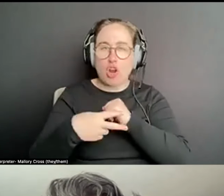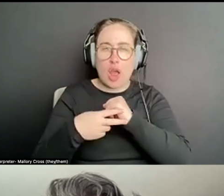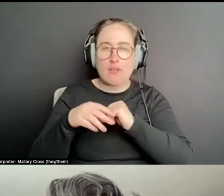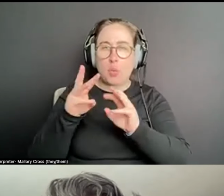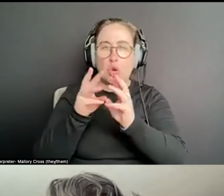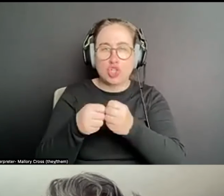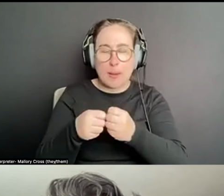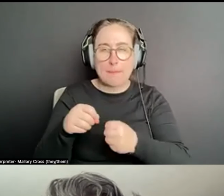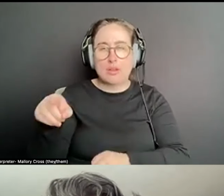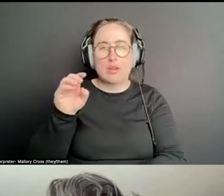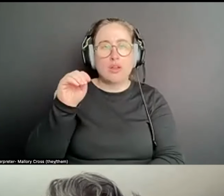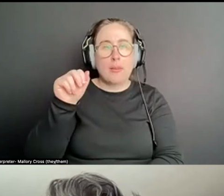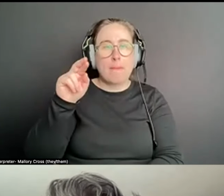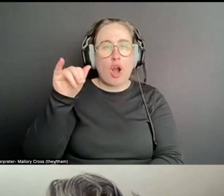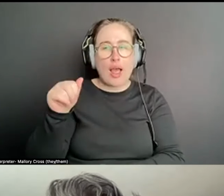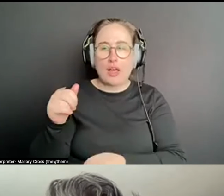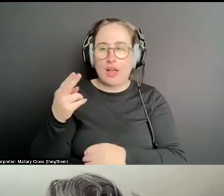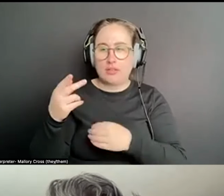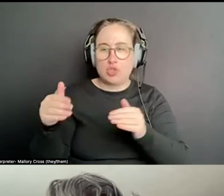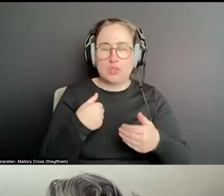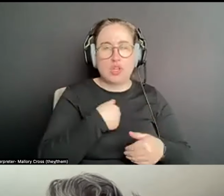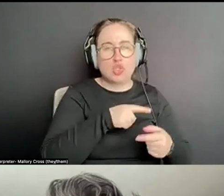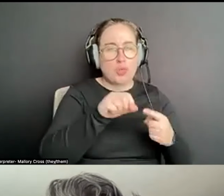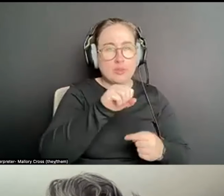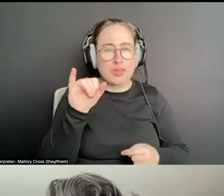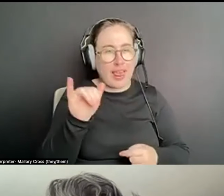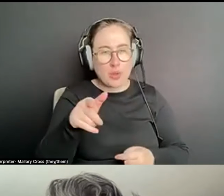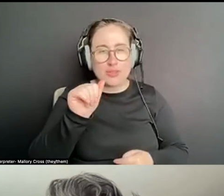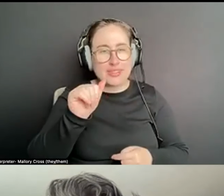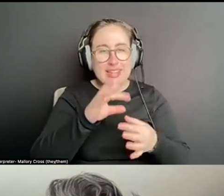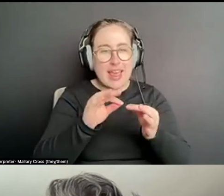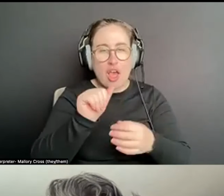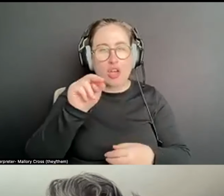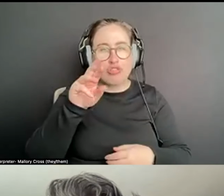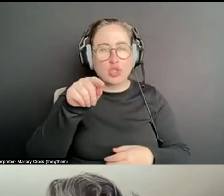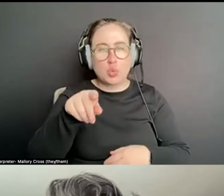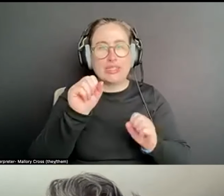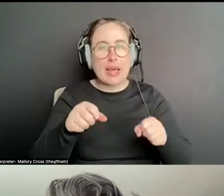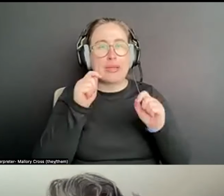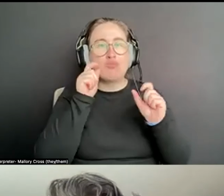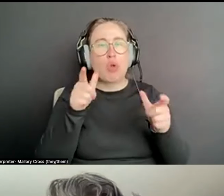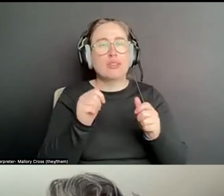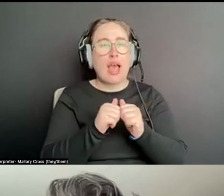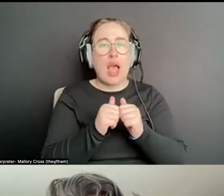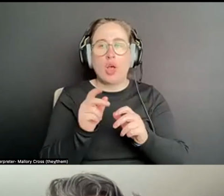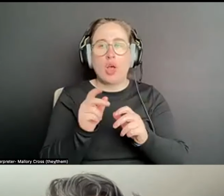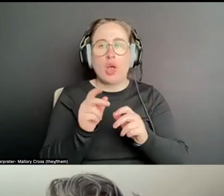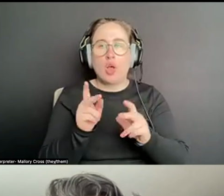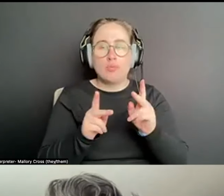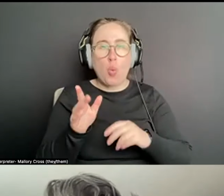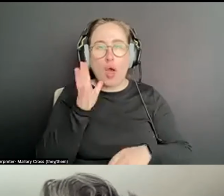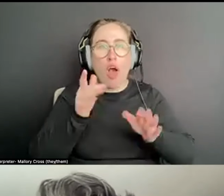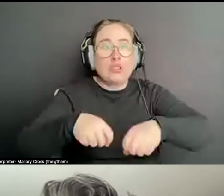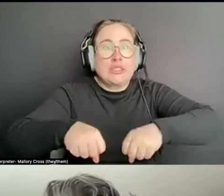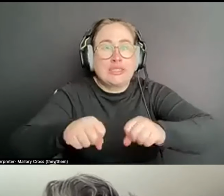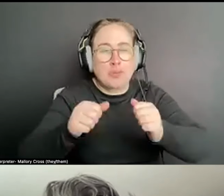touch with the Smithsonian. It's a lot like you were saying, Andres. It's, you're surprised by how quickly people will glom onto a good idea and